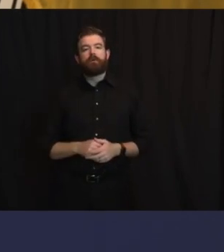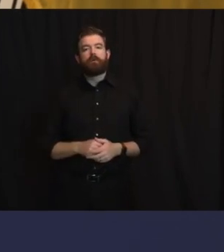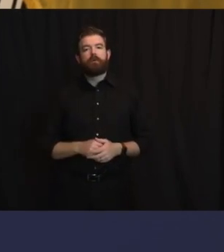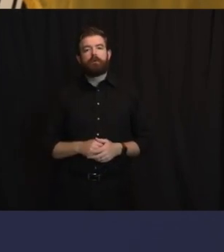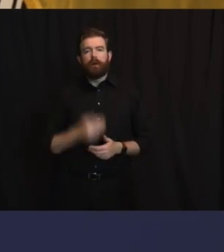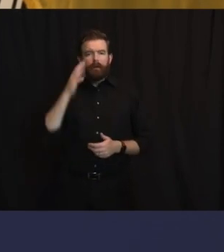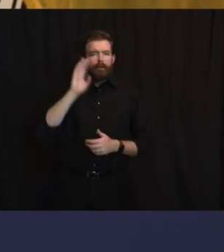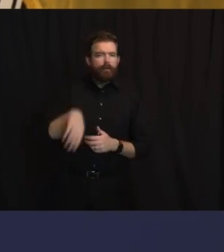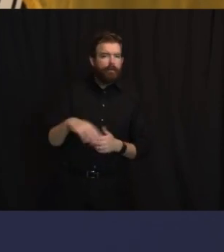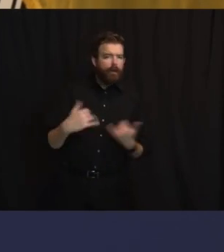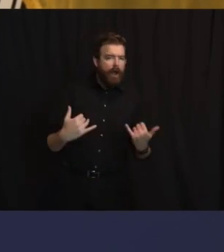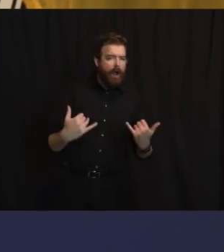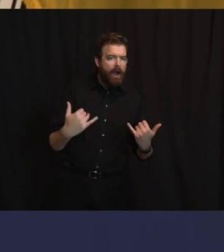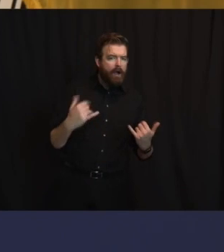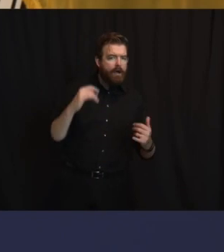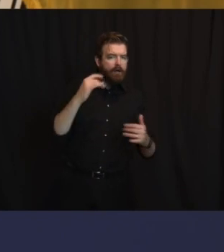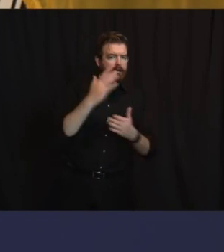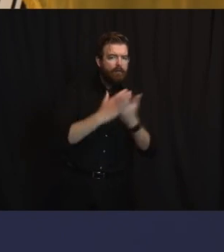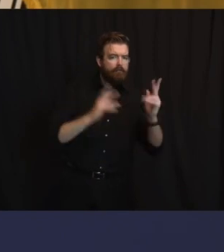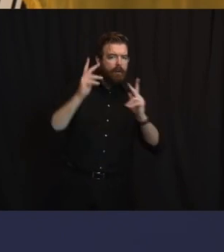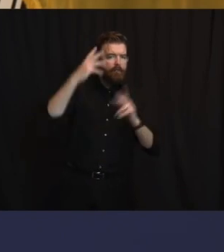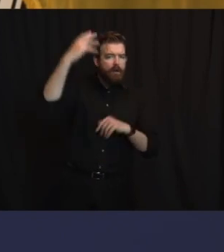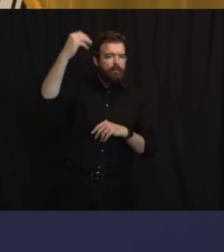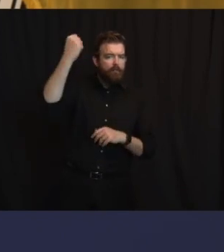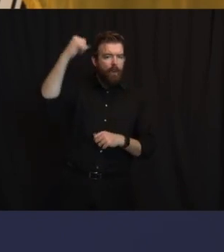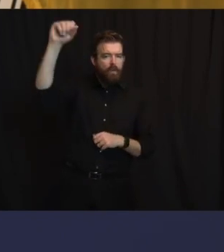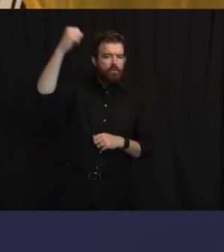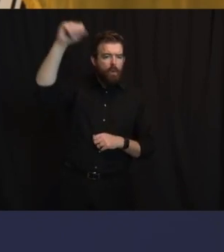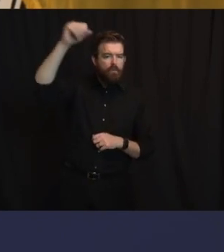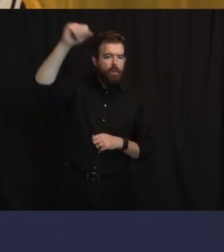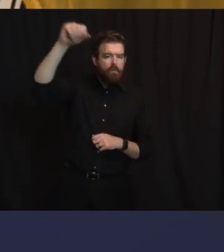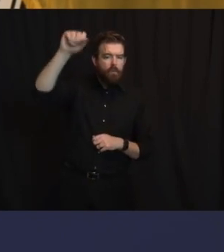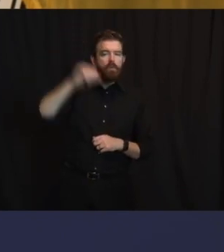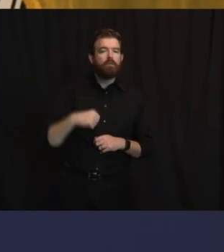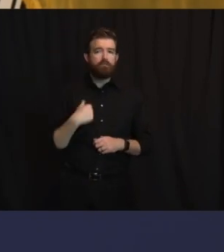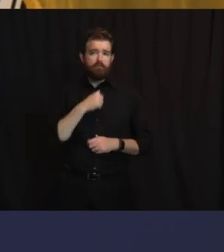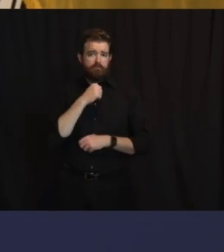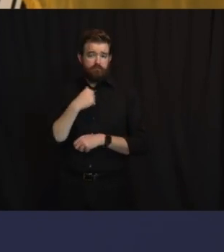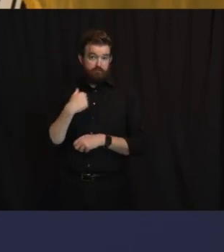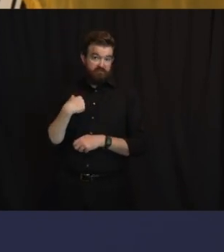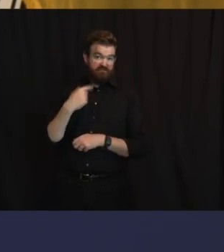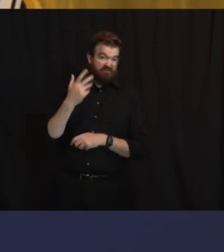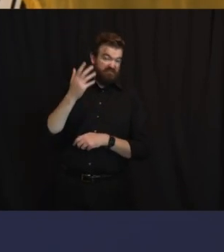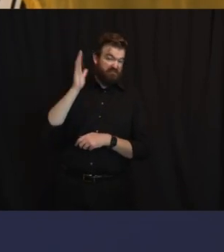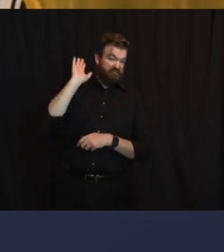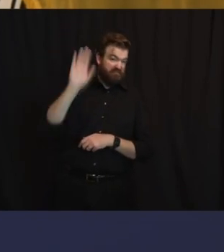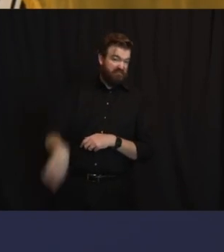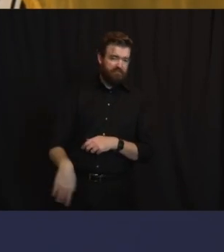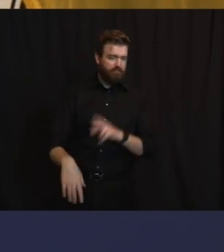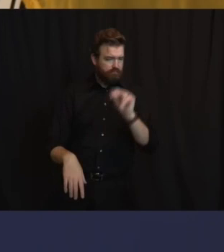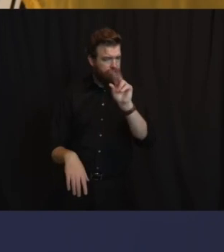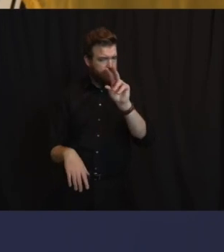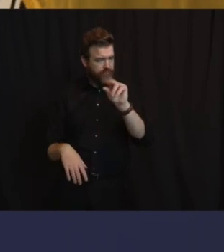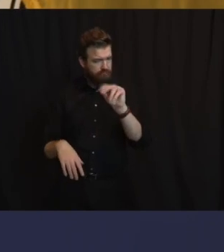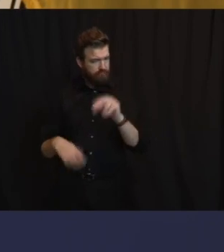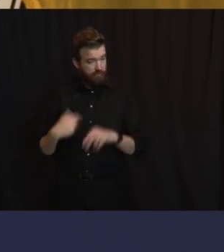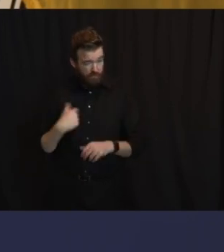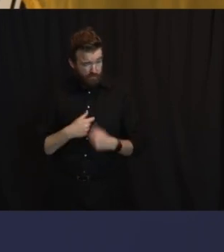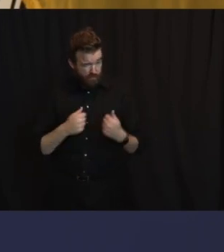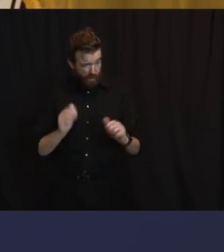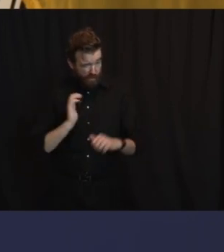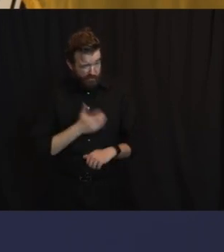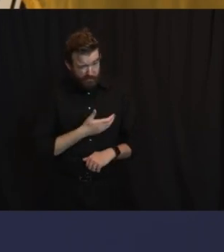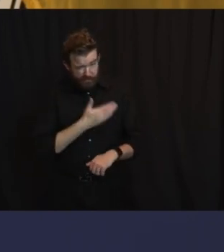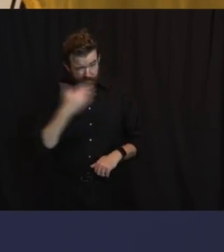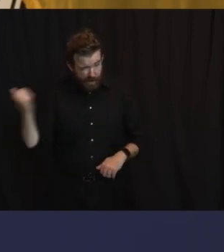second. We are doing our level best. I don't have a window into New York or California, but I do have a window into New Jersey, and